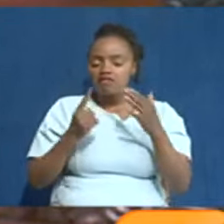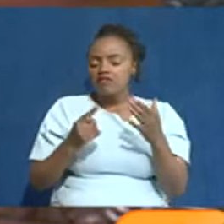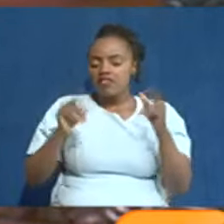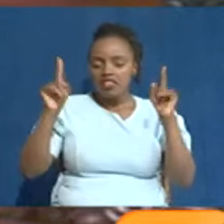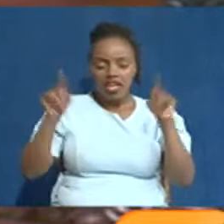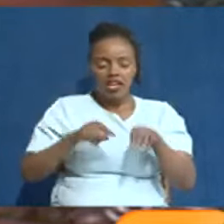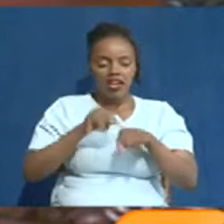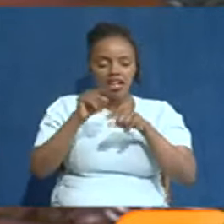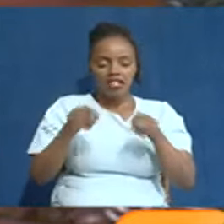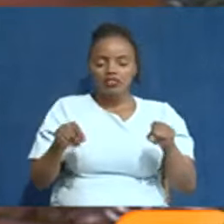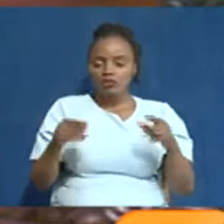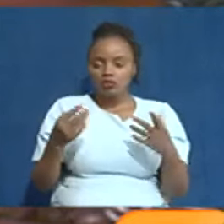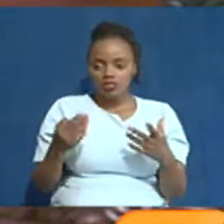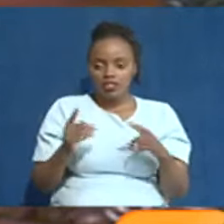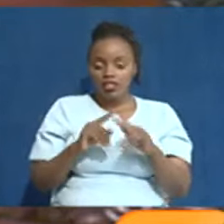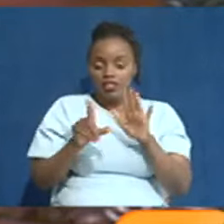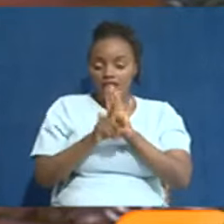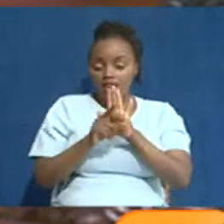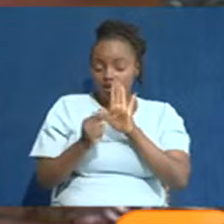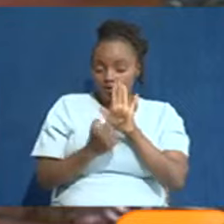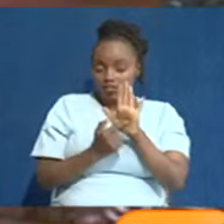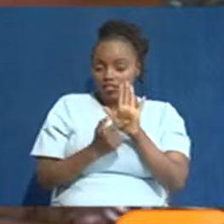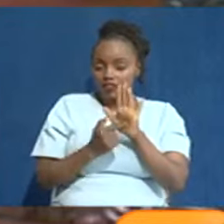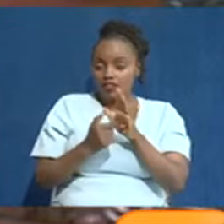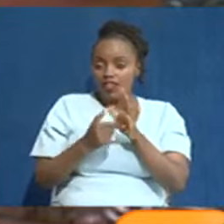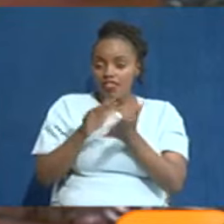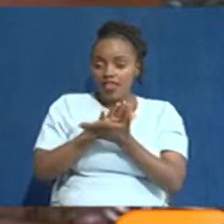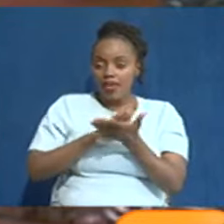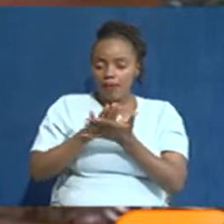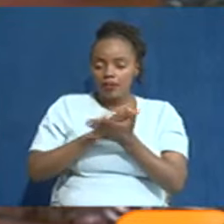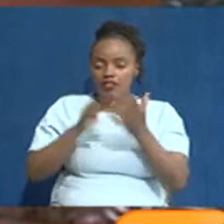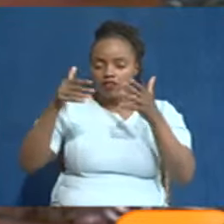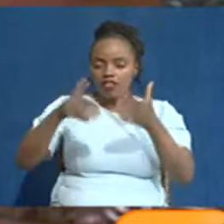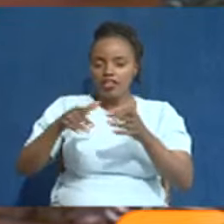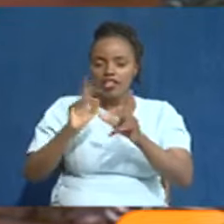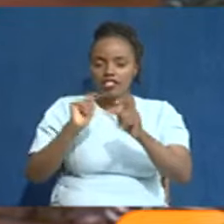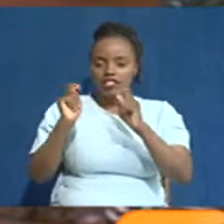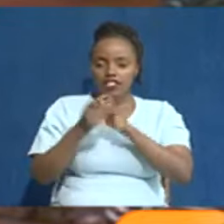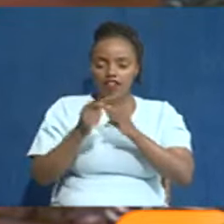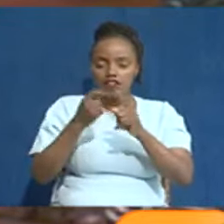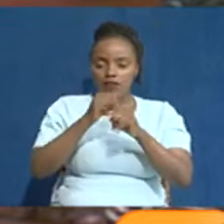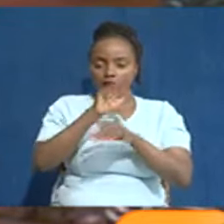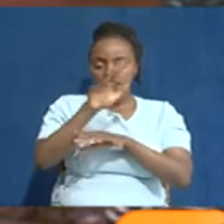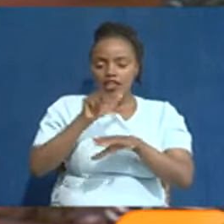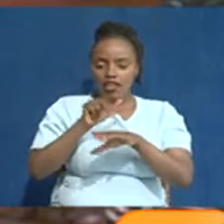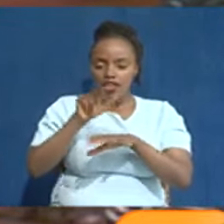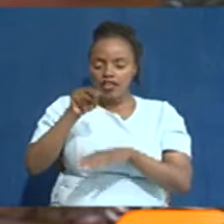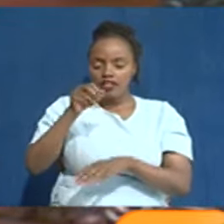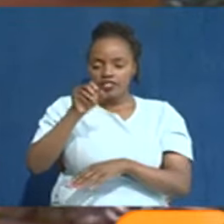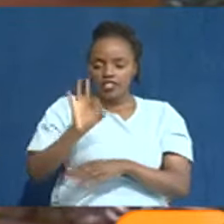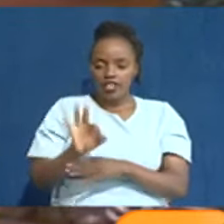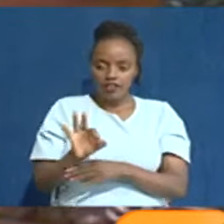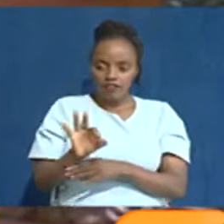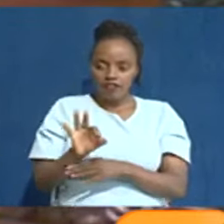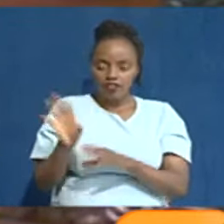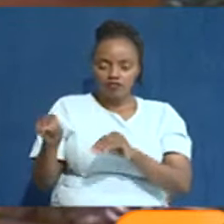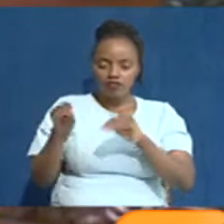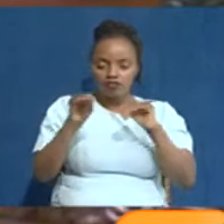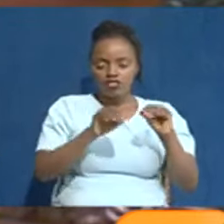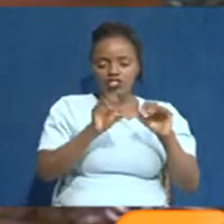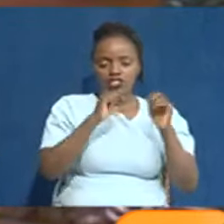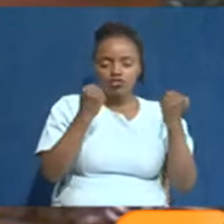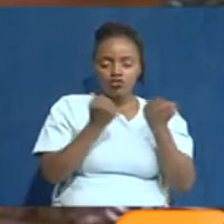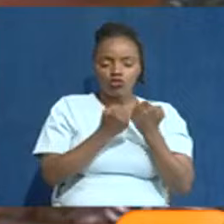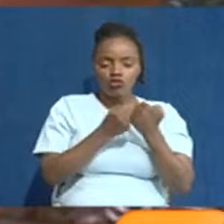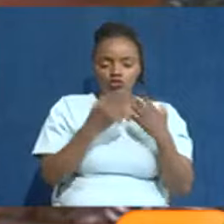void. These laws are the basis of the current transition from the National Hospital Insurance Fund to the Social